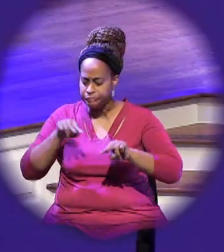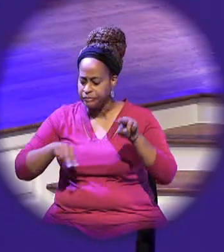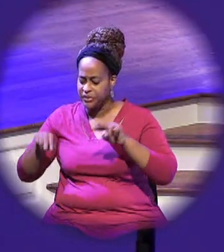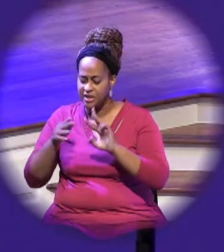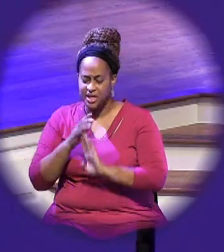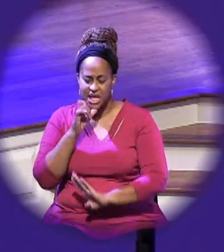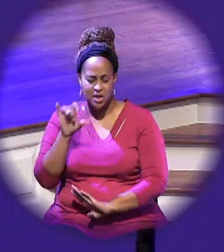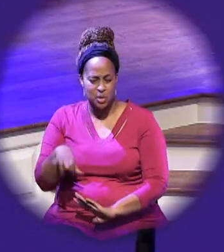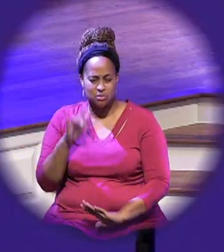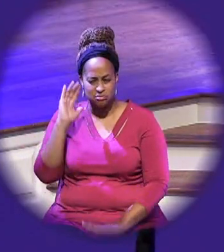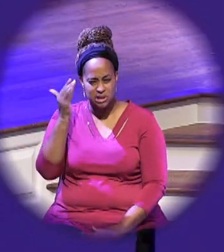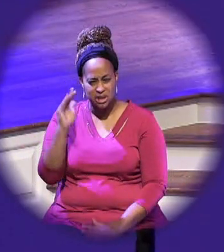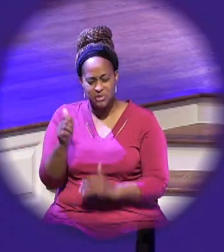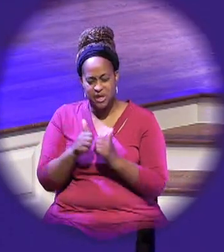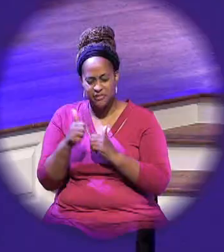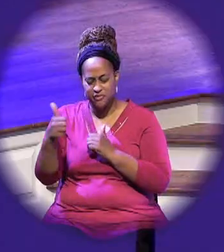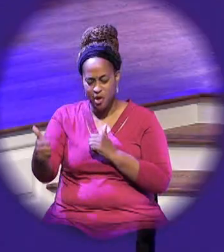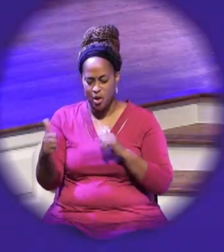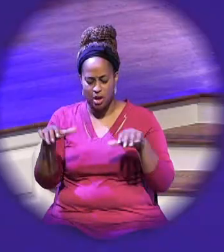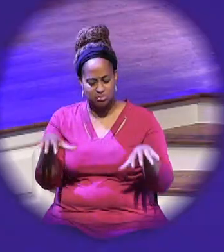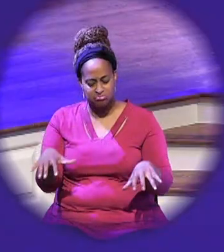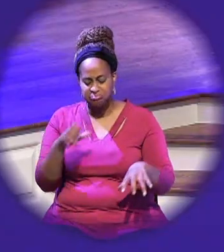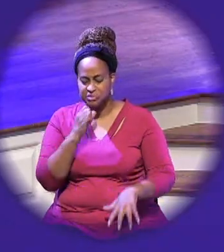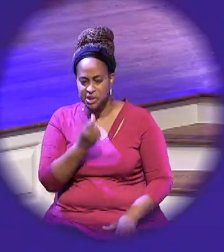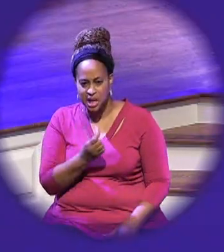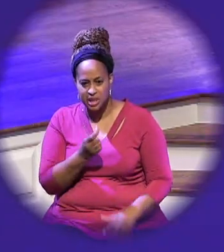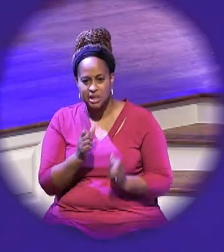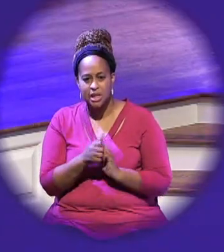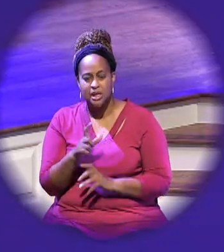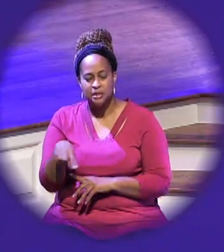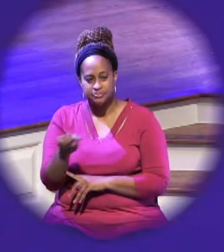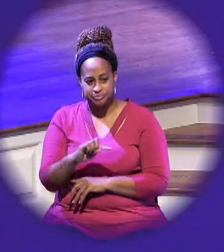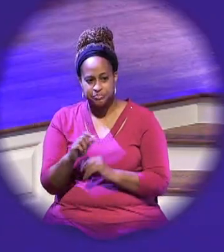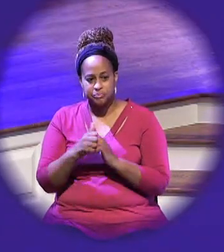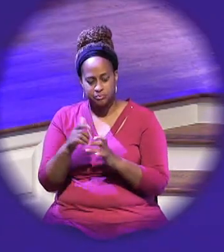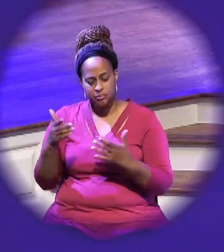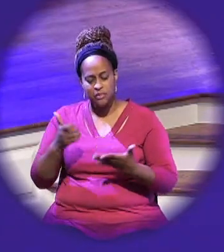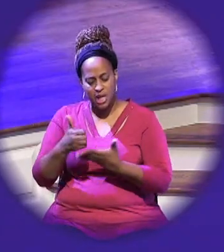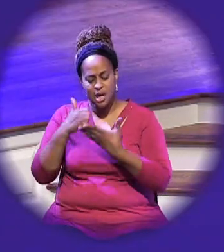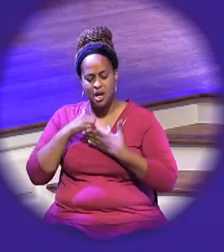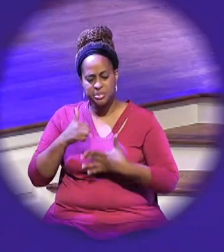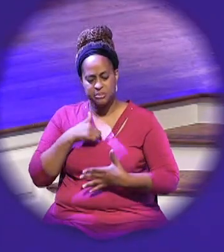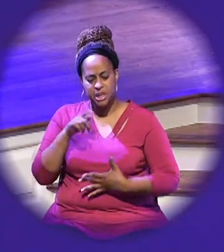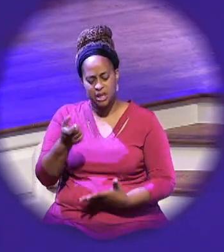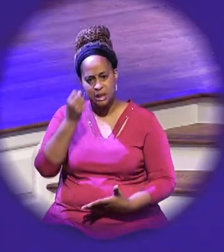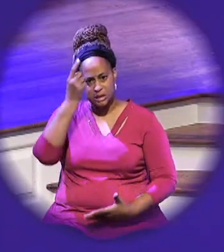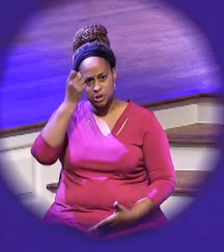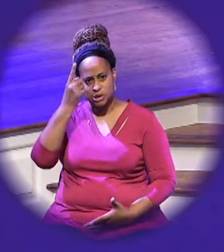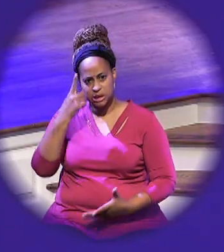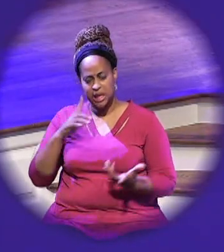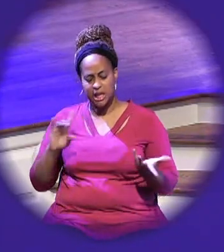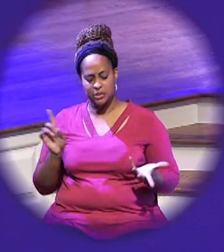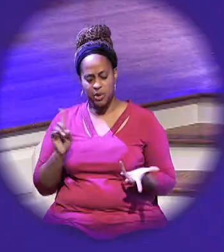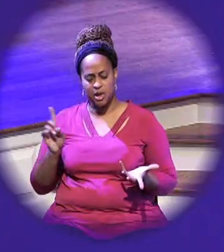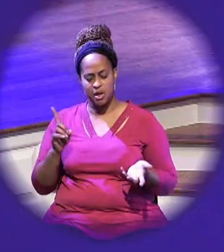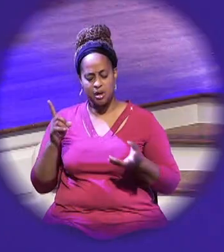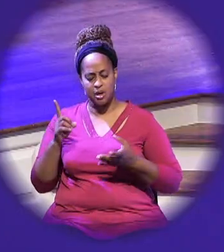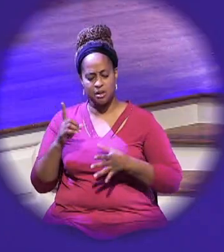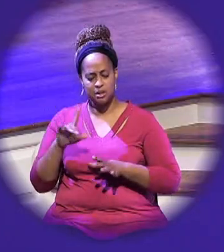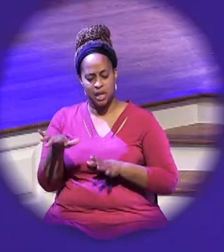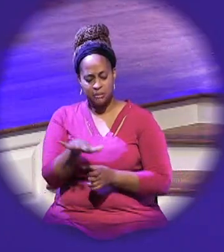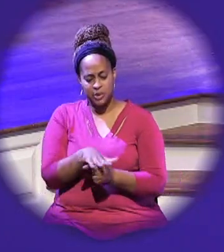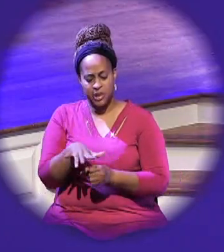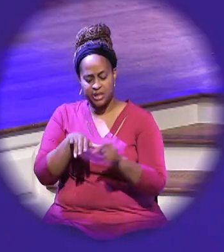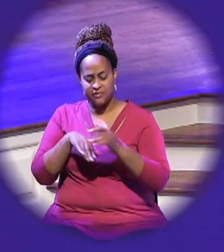that far apart. Helps to reorient me towards where I am kind of in this great